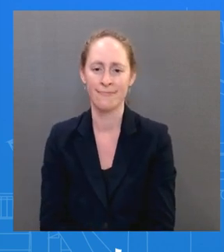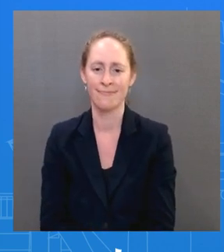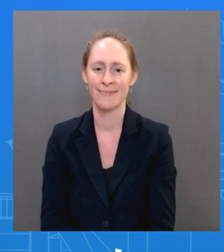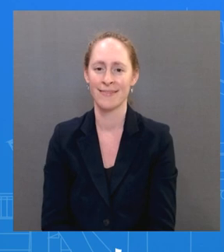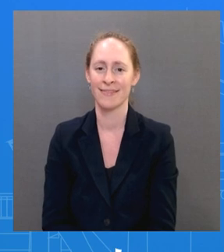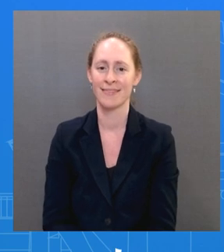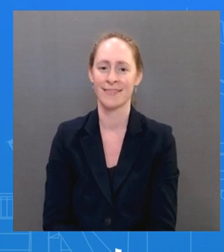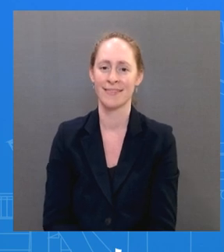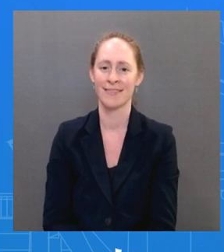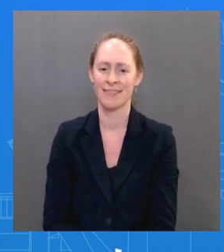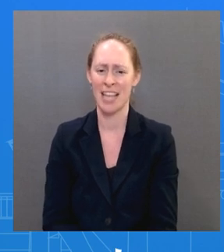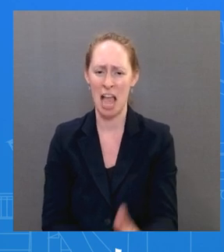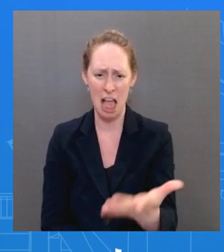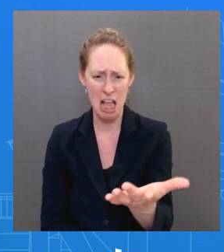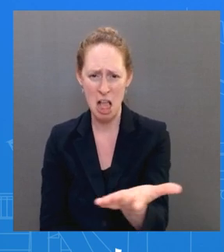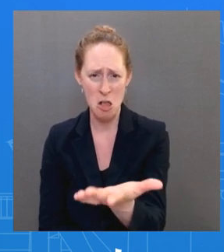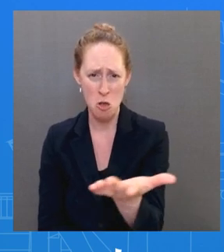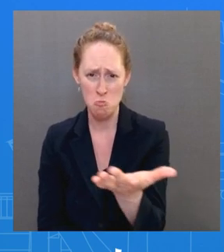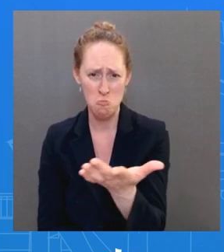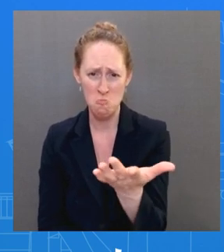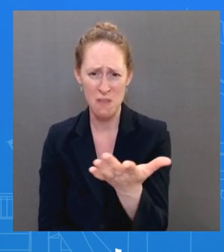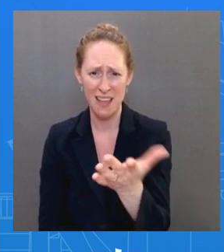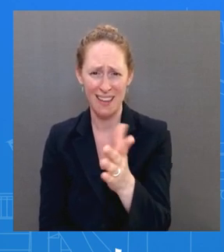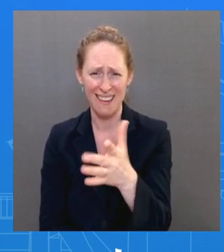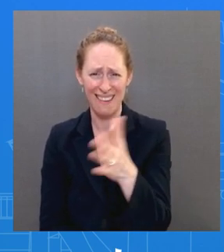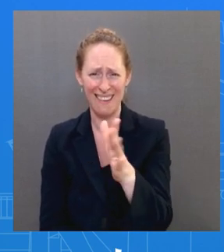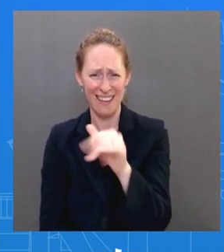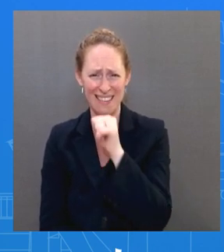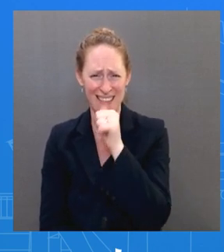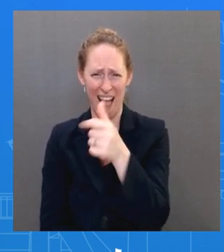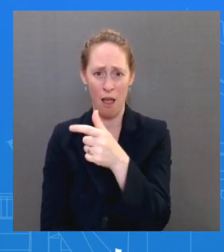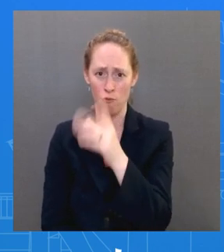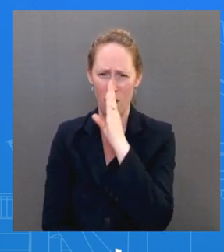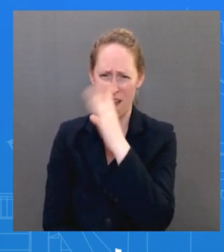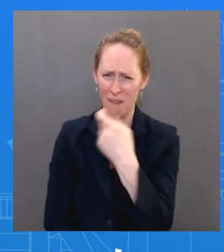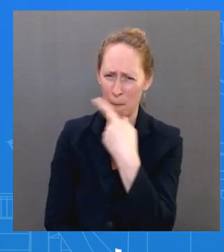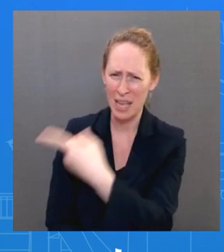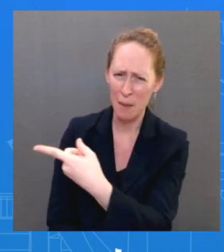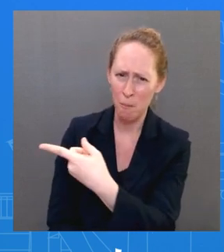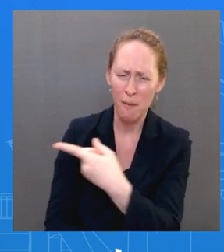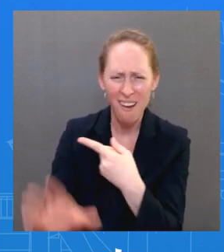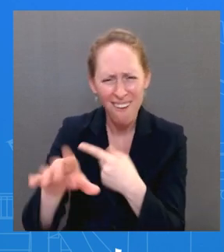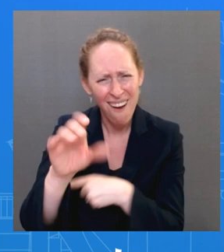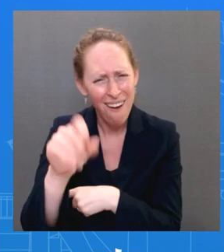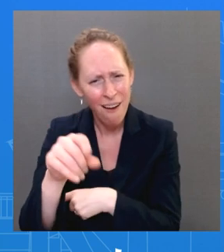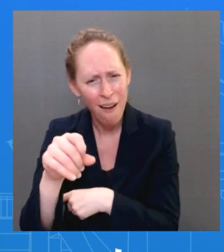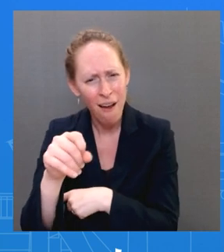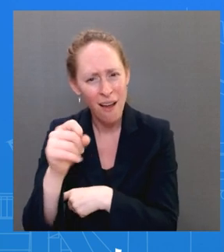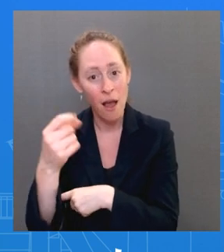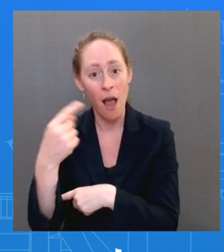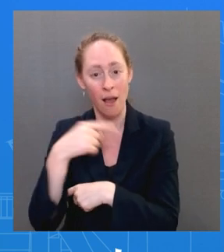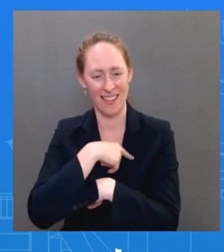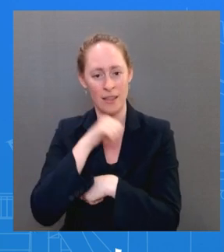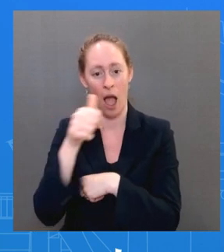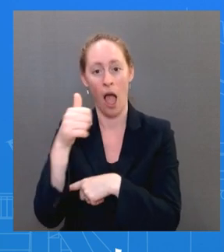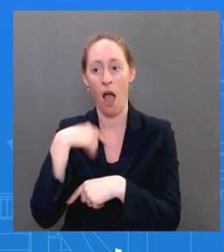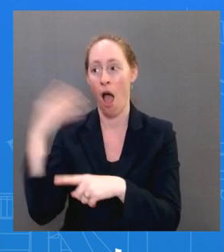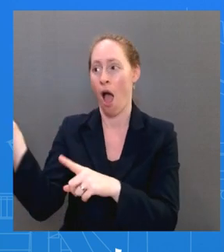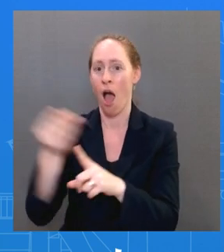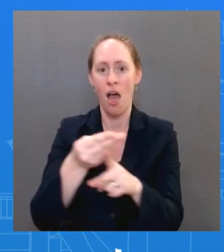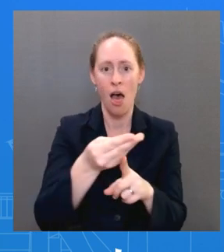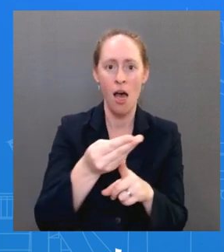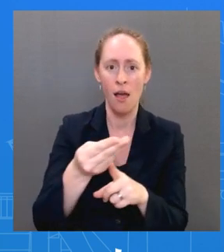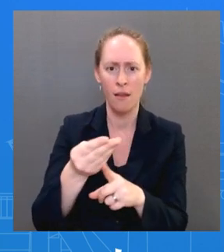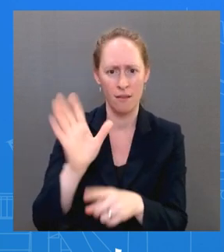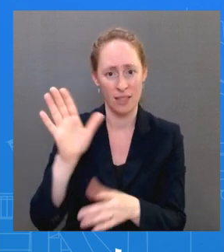Look, you have. You've heard from the letter that is hearing directly from him. We're not playing telephone here. You're hearing directly from the physician. Directly. Yes, it is. I